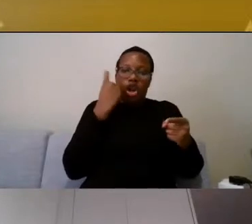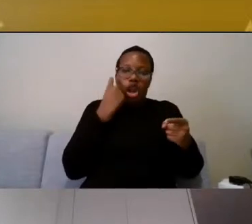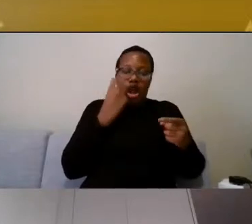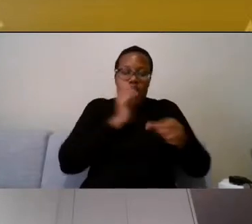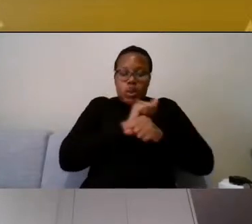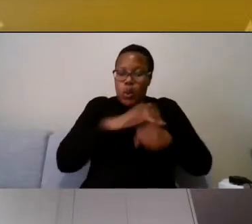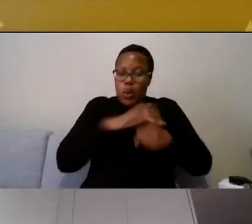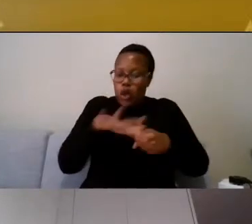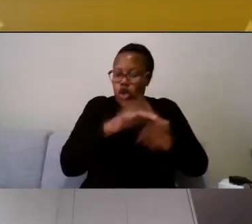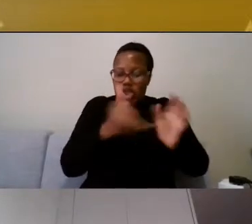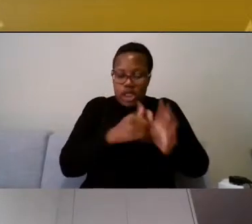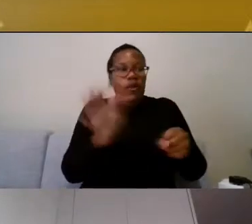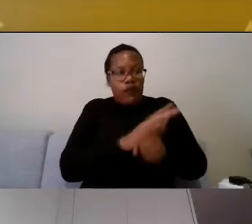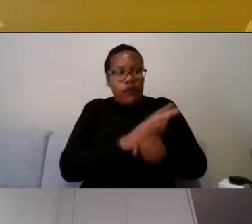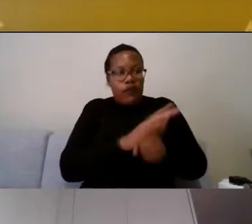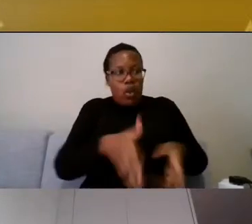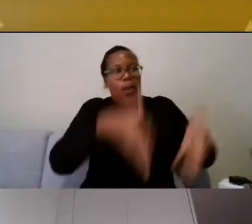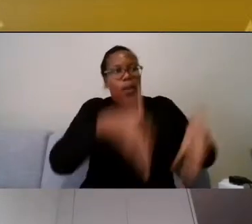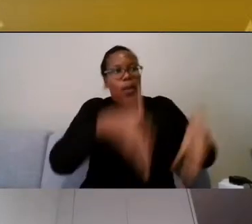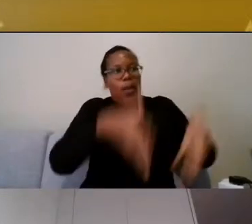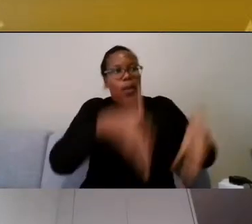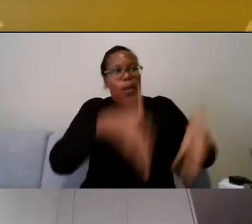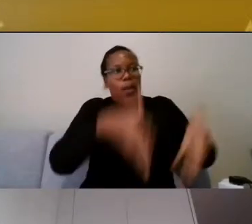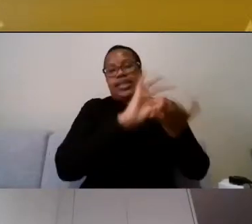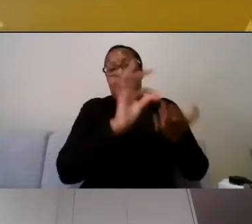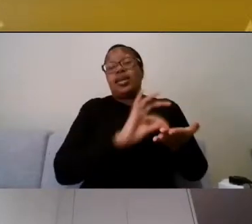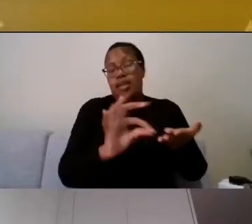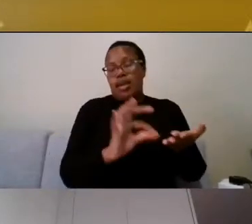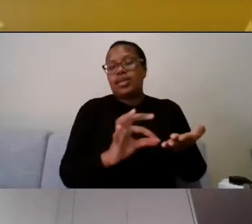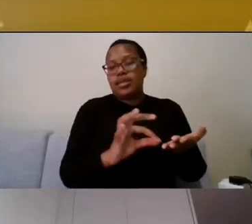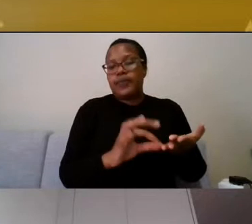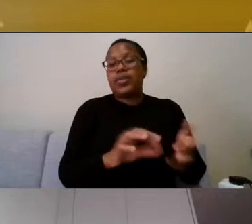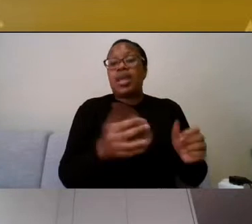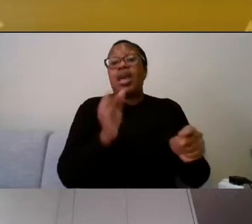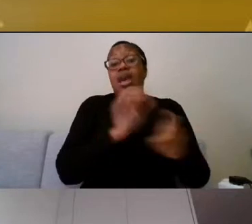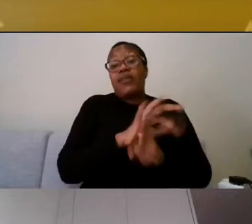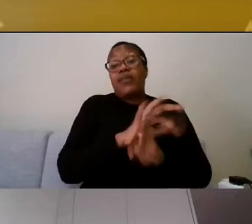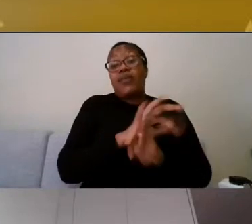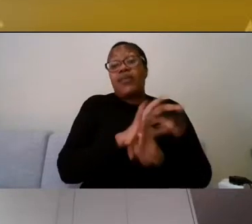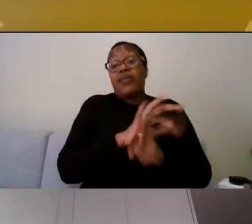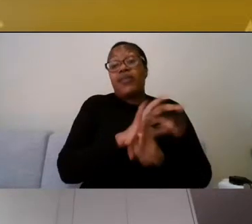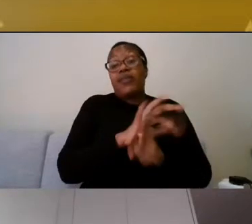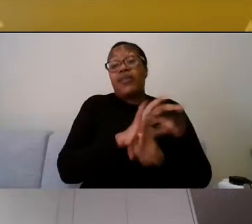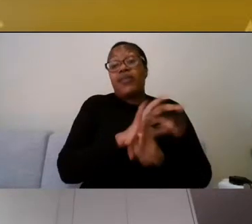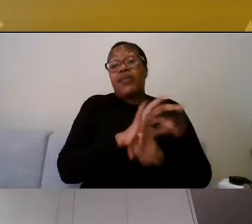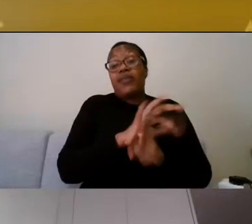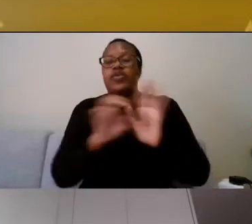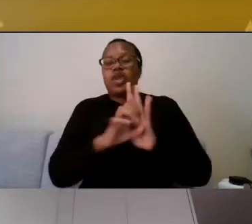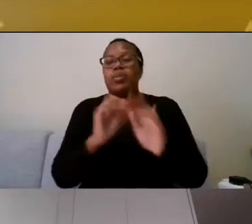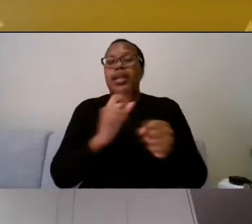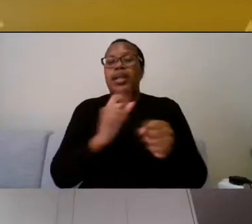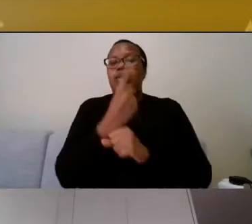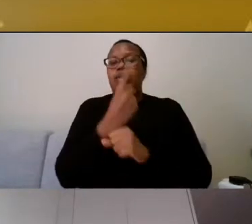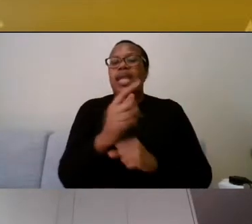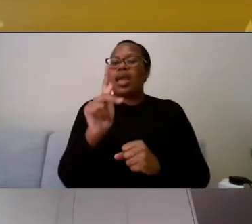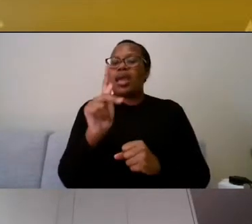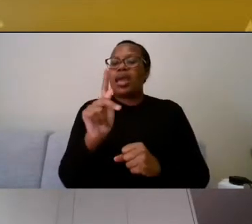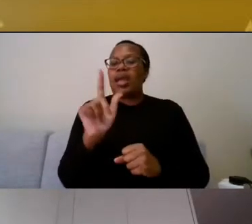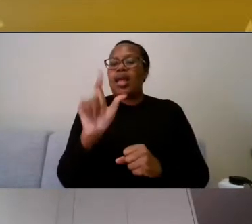in. And then it is also affecting other areas. So in Gauteng, Kliptown,